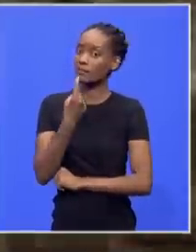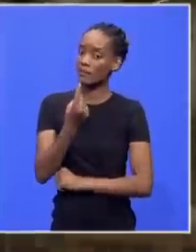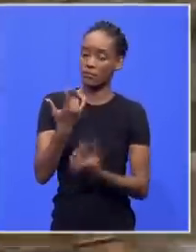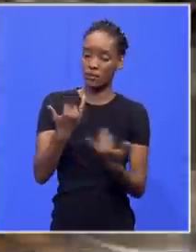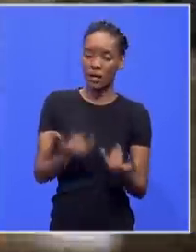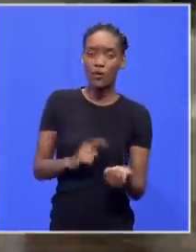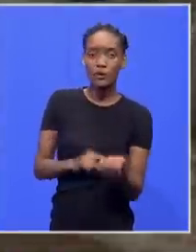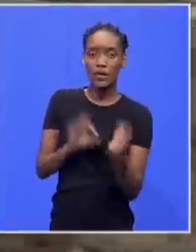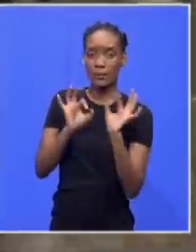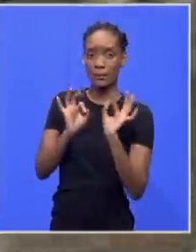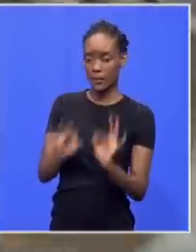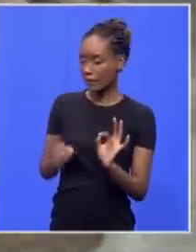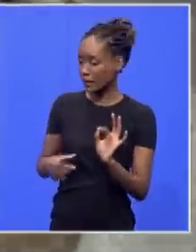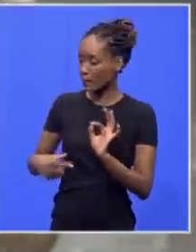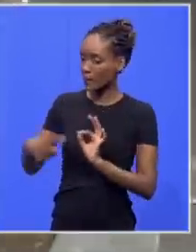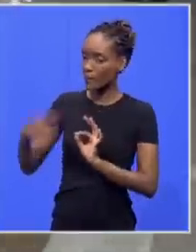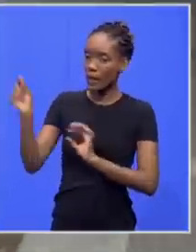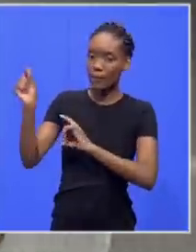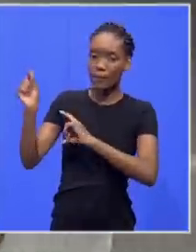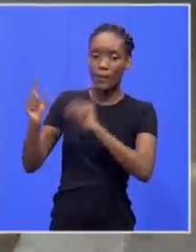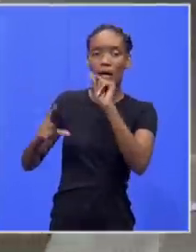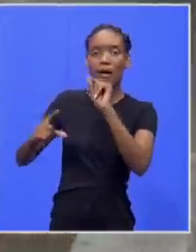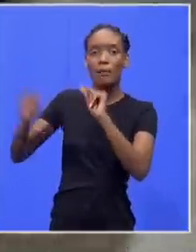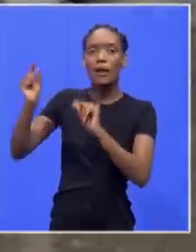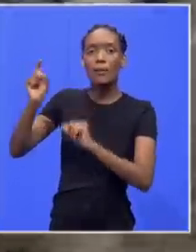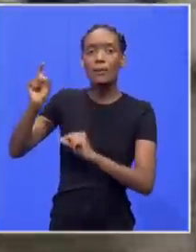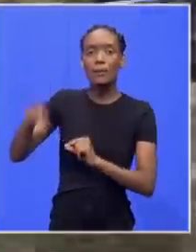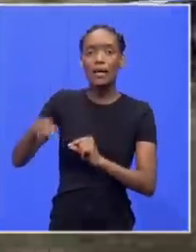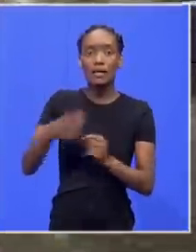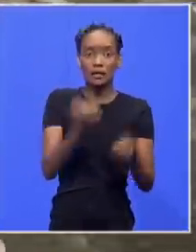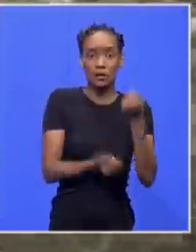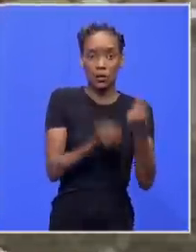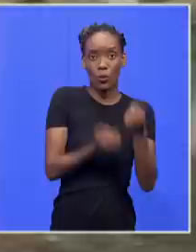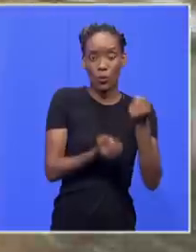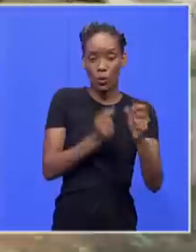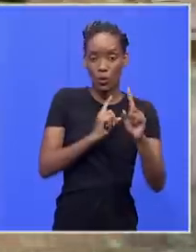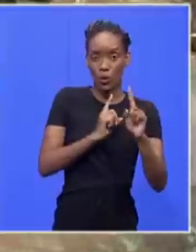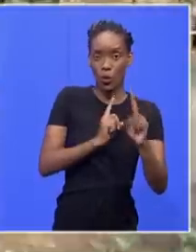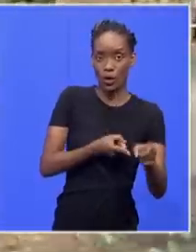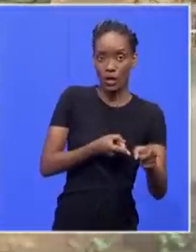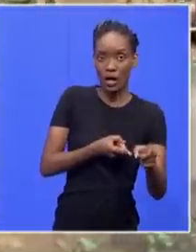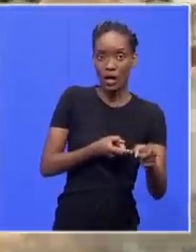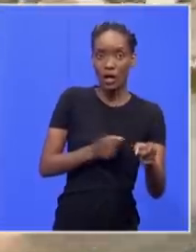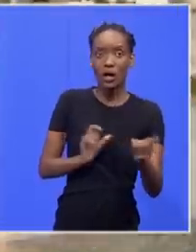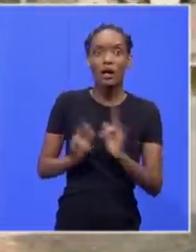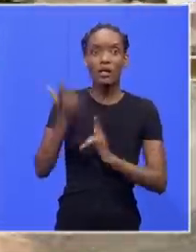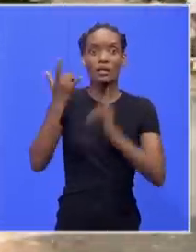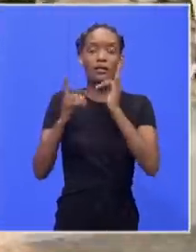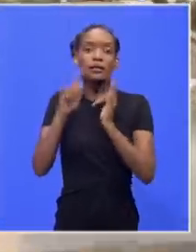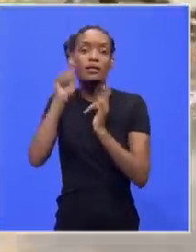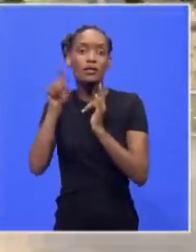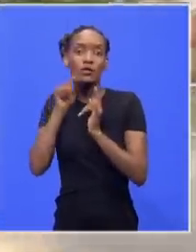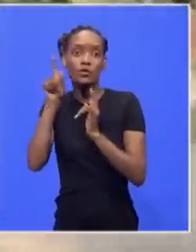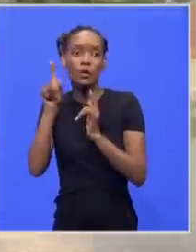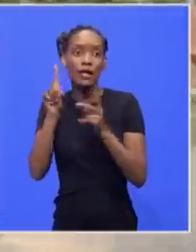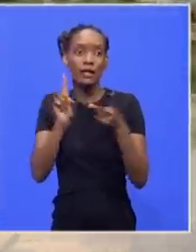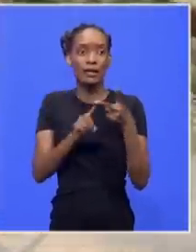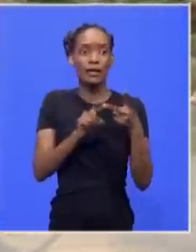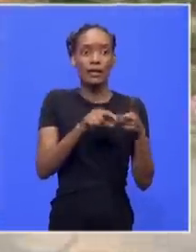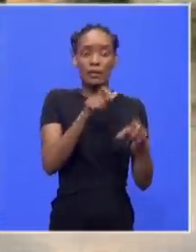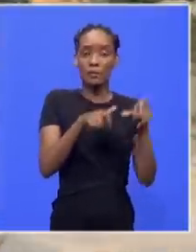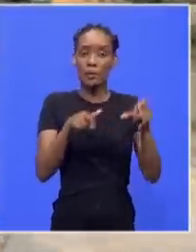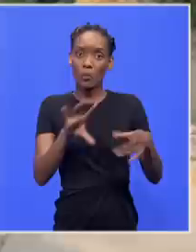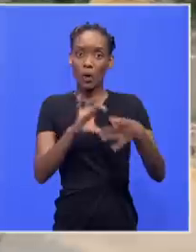court order, of course, was with the help of the city of Tshwane and some of those homeowners in this particular